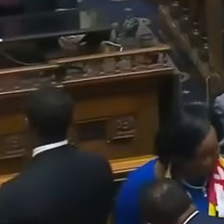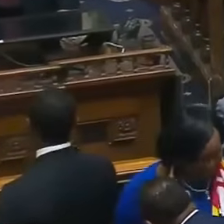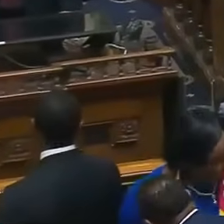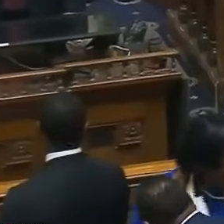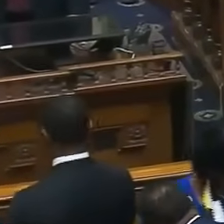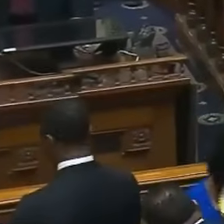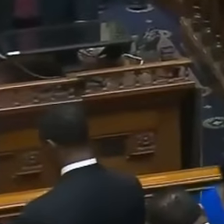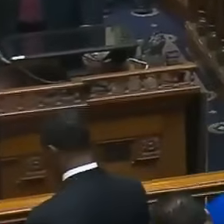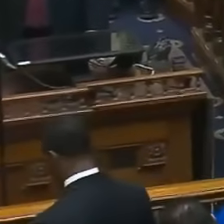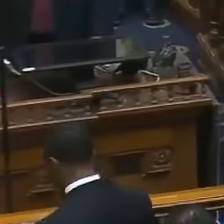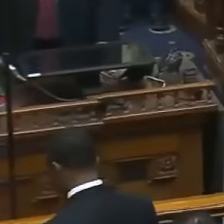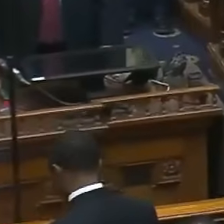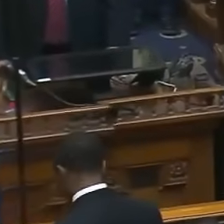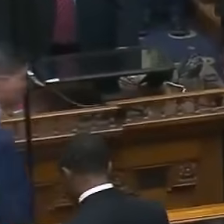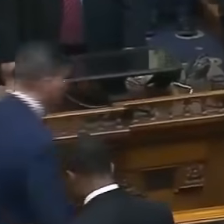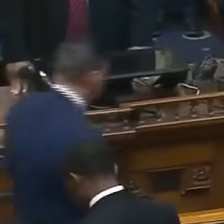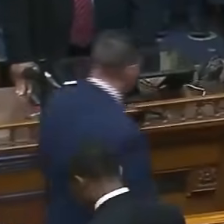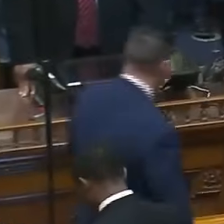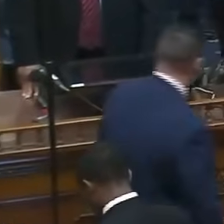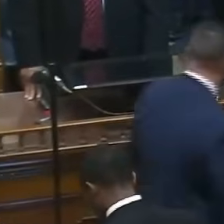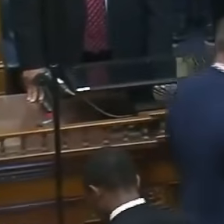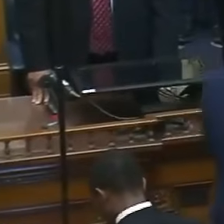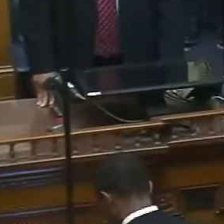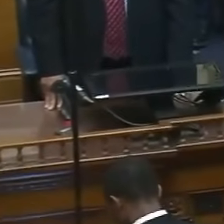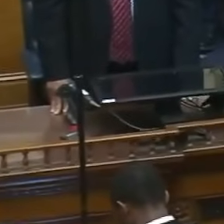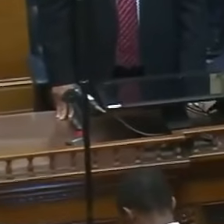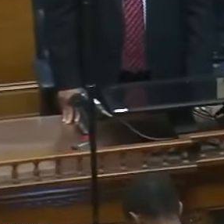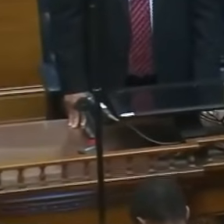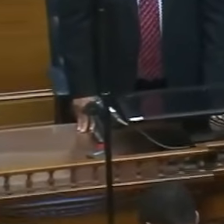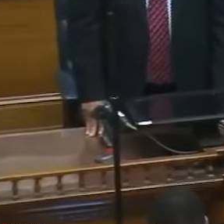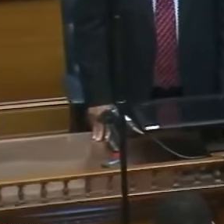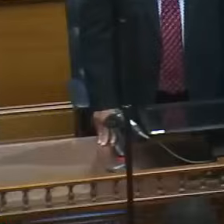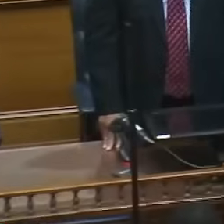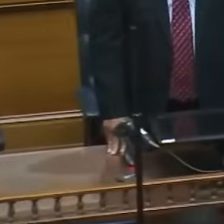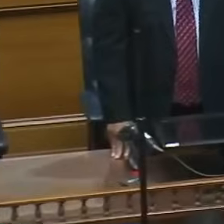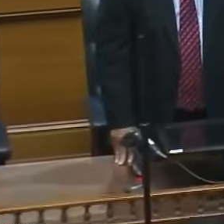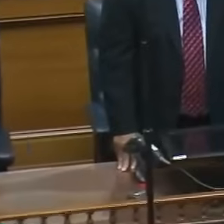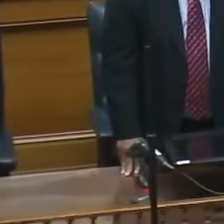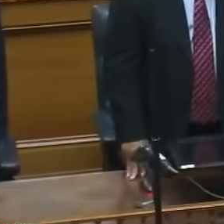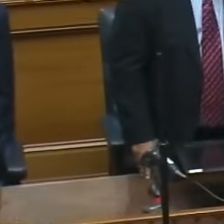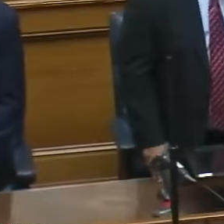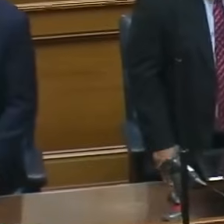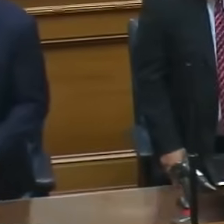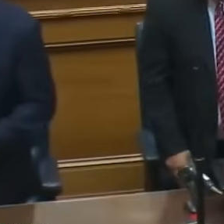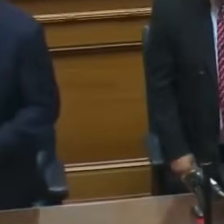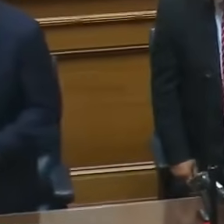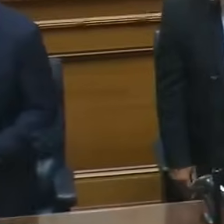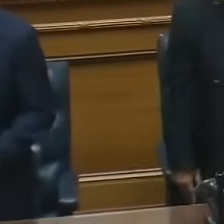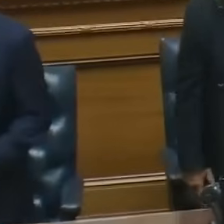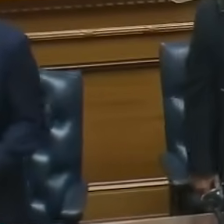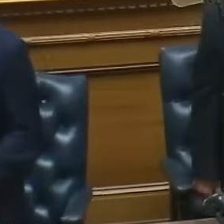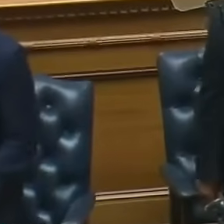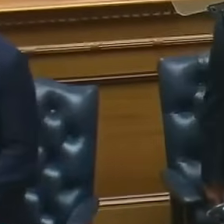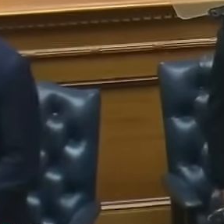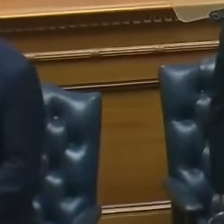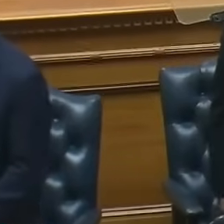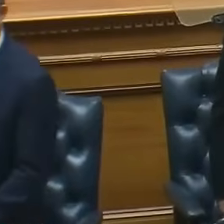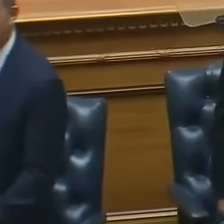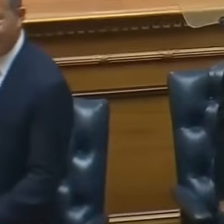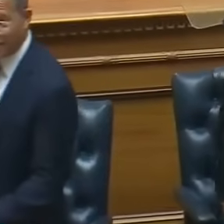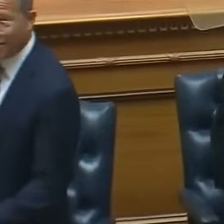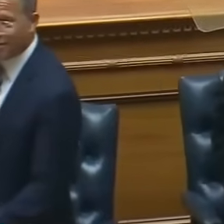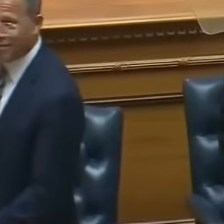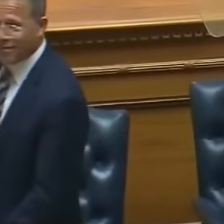Members of the governor's cabinet on the top right side of the screen. There's the transportation secretary, the new